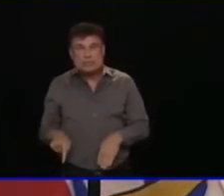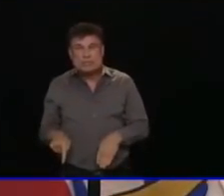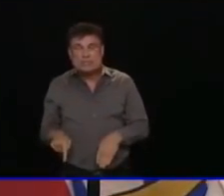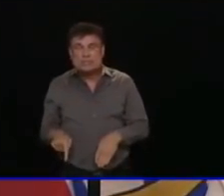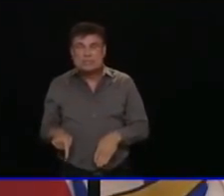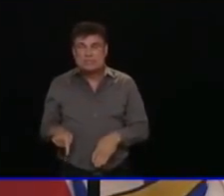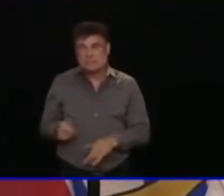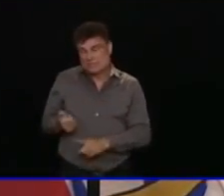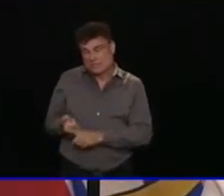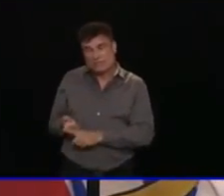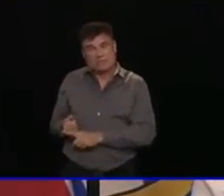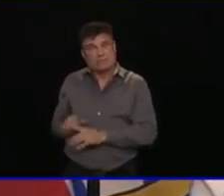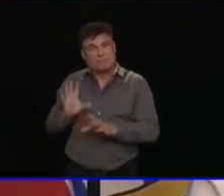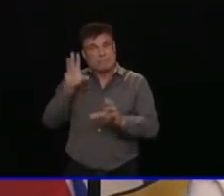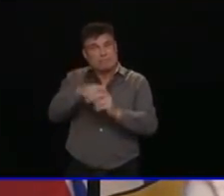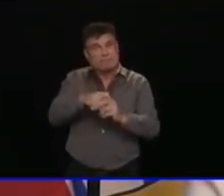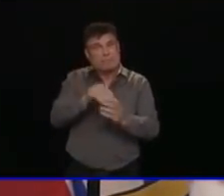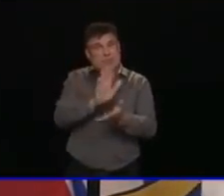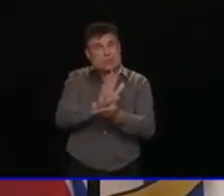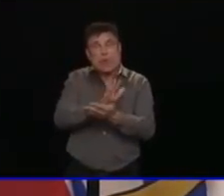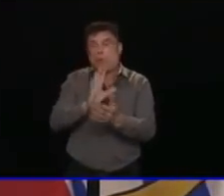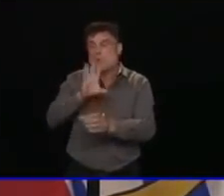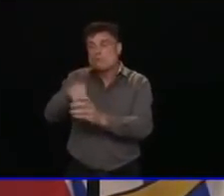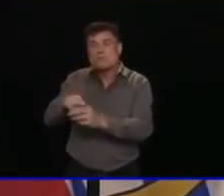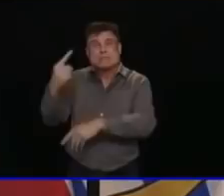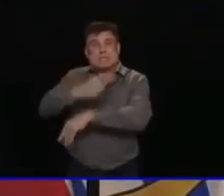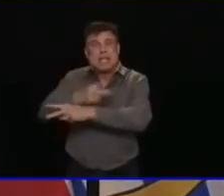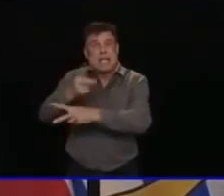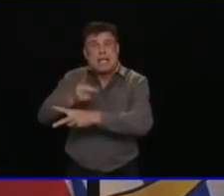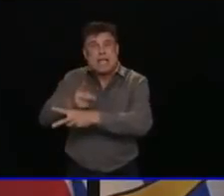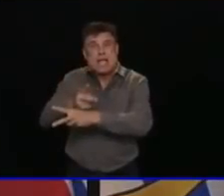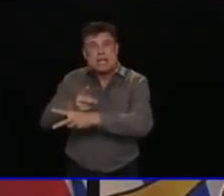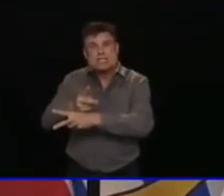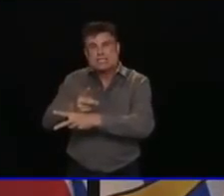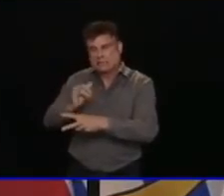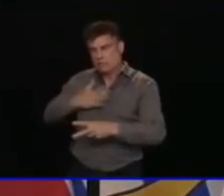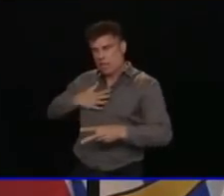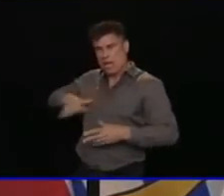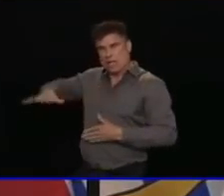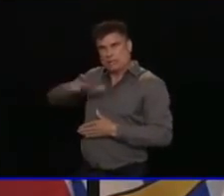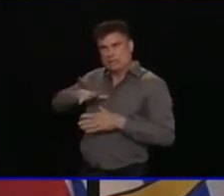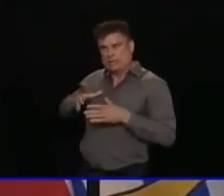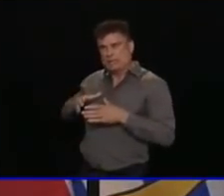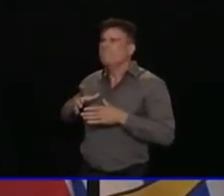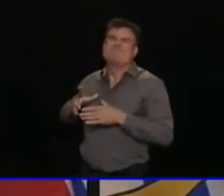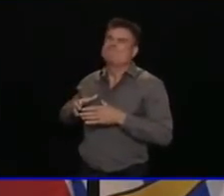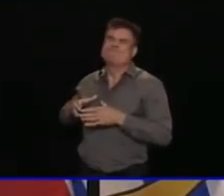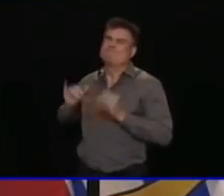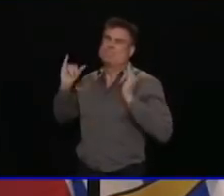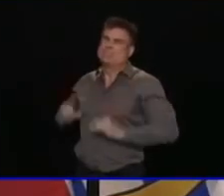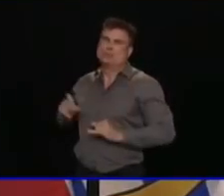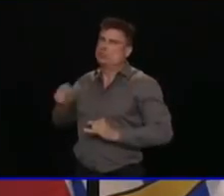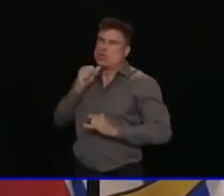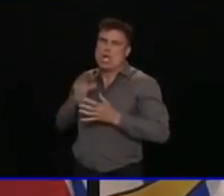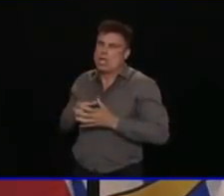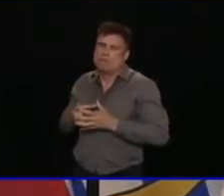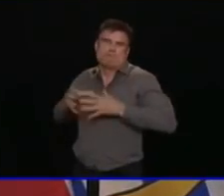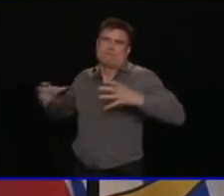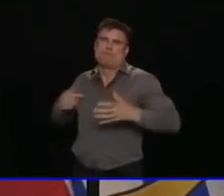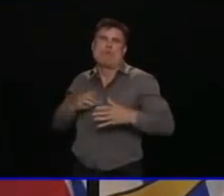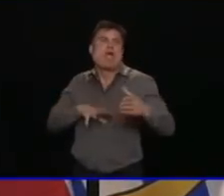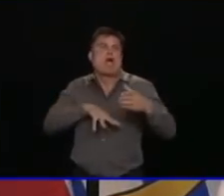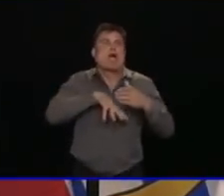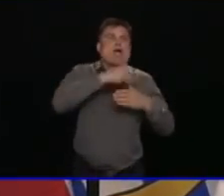protective amount of contact around those people. So we have to make those decisions for ourselves, and we have to be